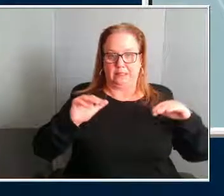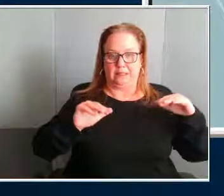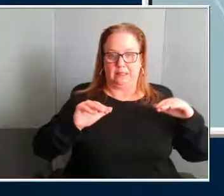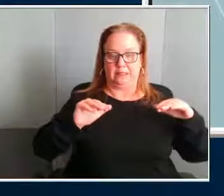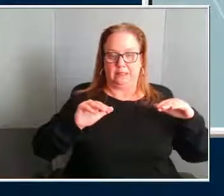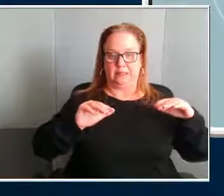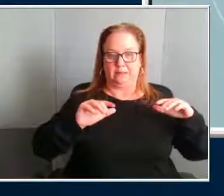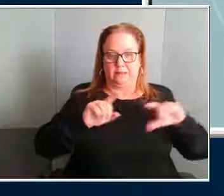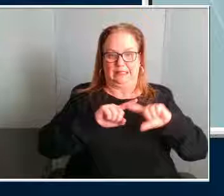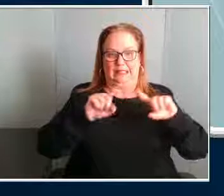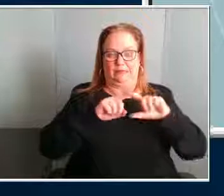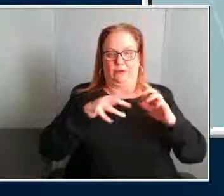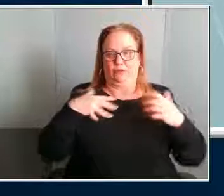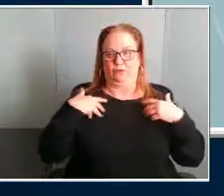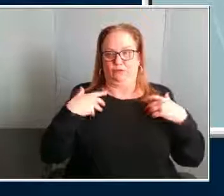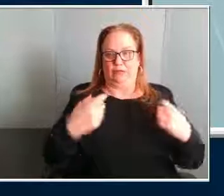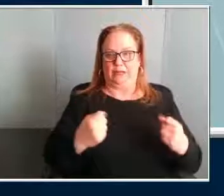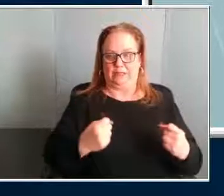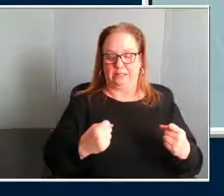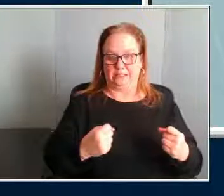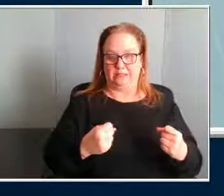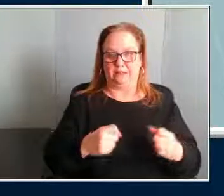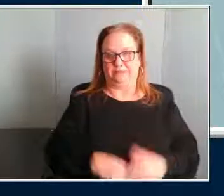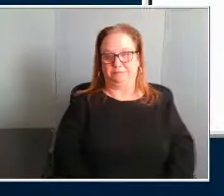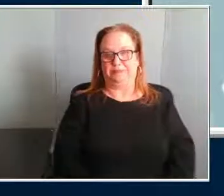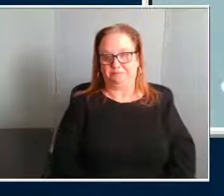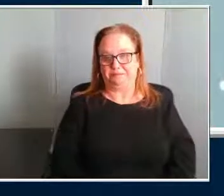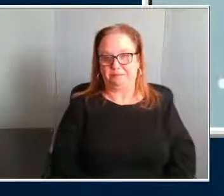on different strength procedures.